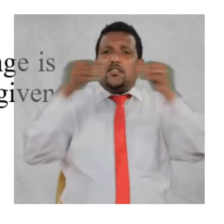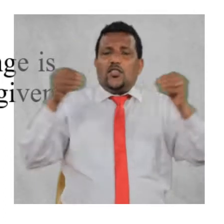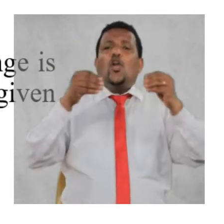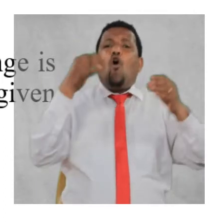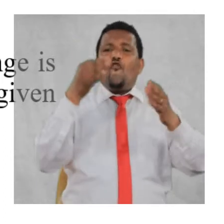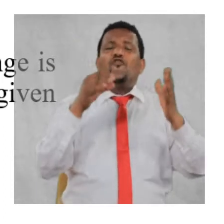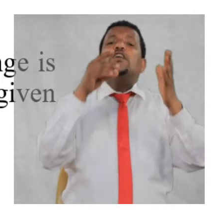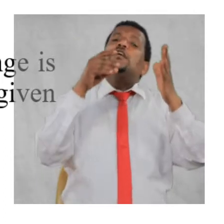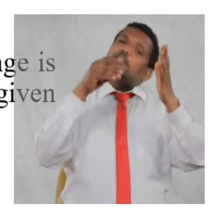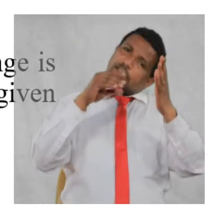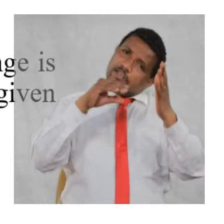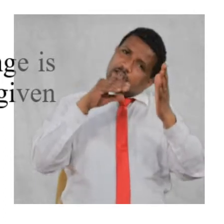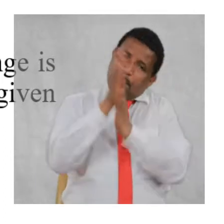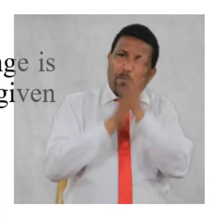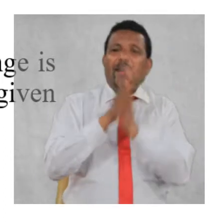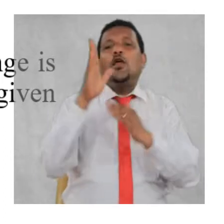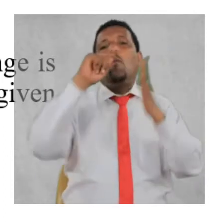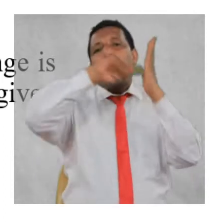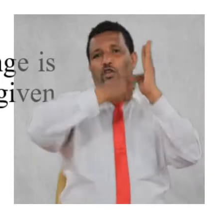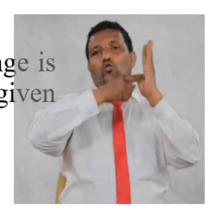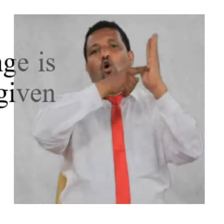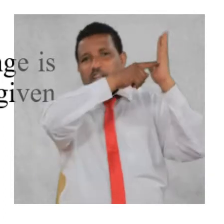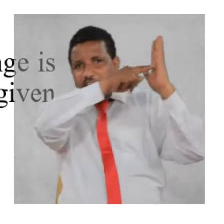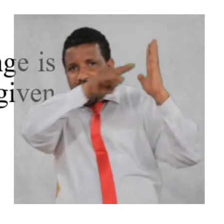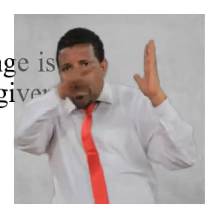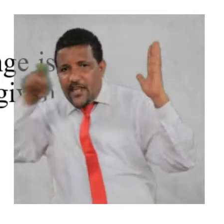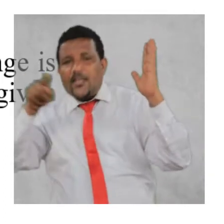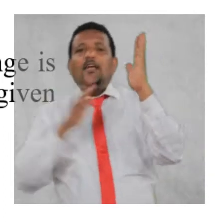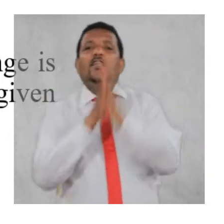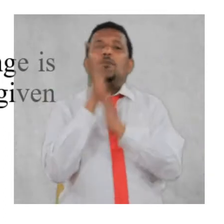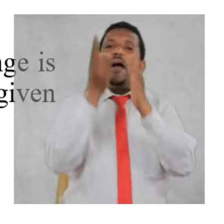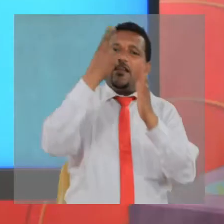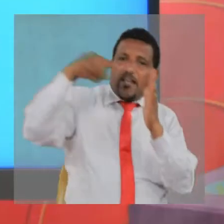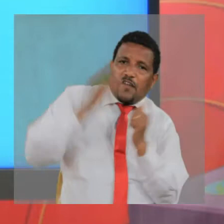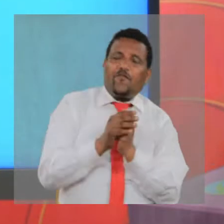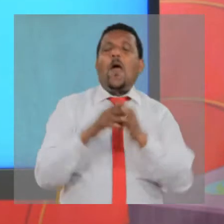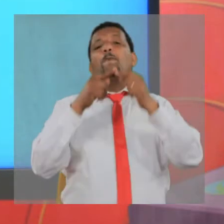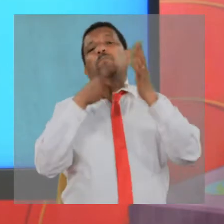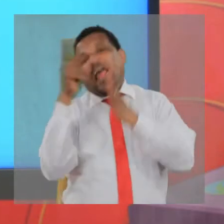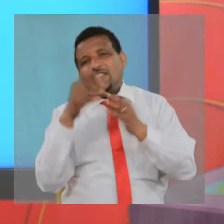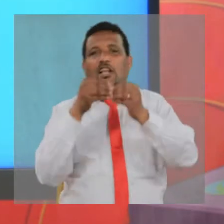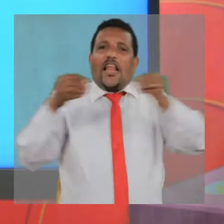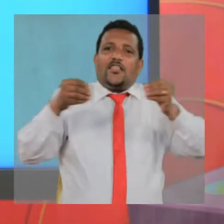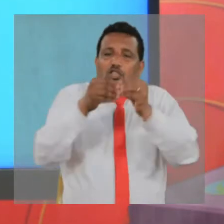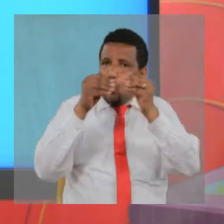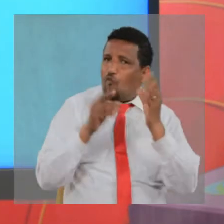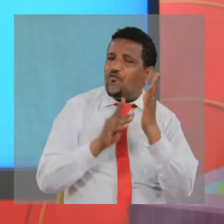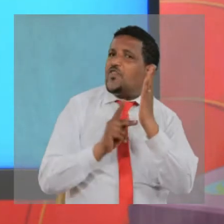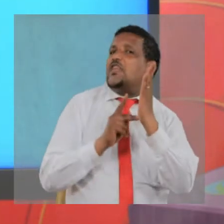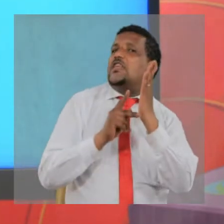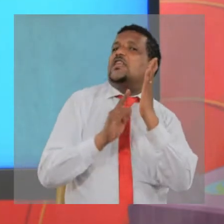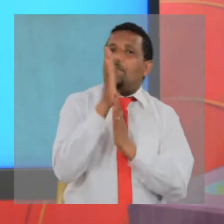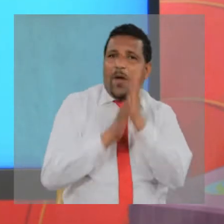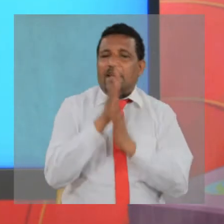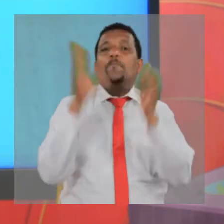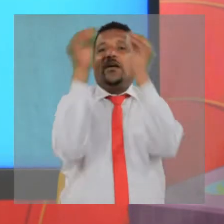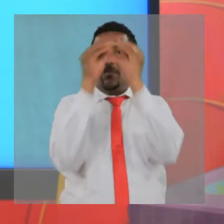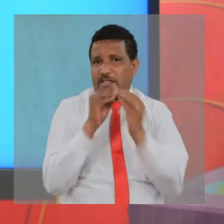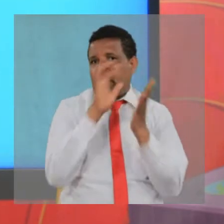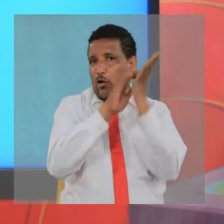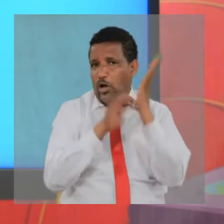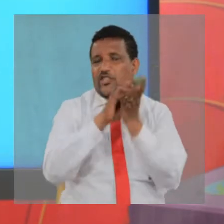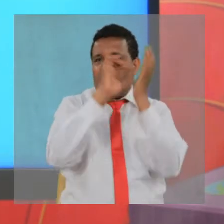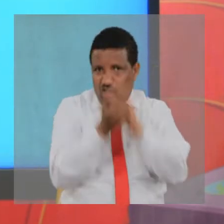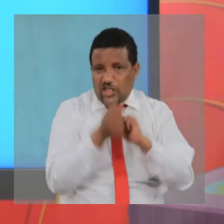a linear demand curve, and the price elasticity of demand is mathematically calculated by dividing the change in